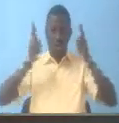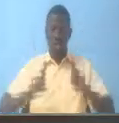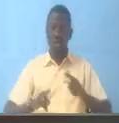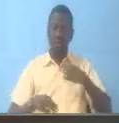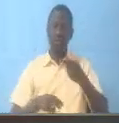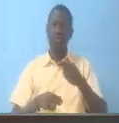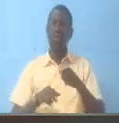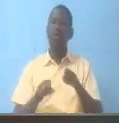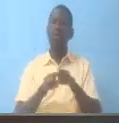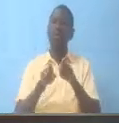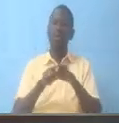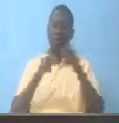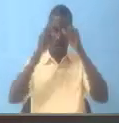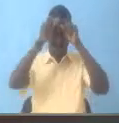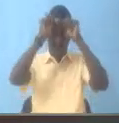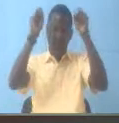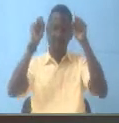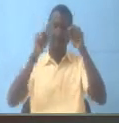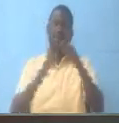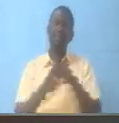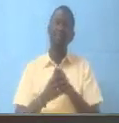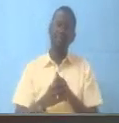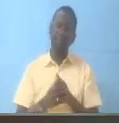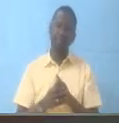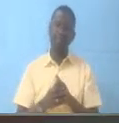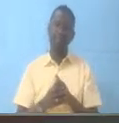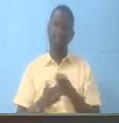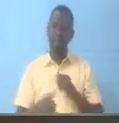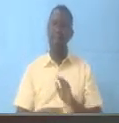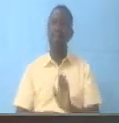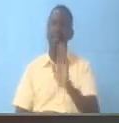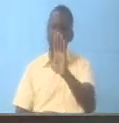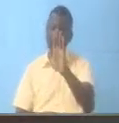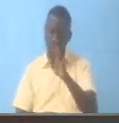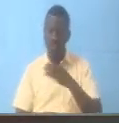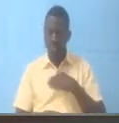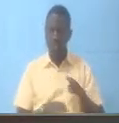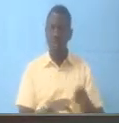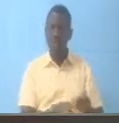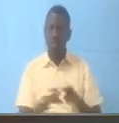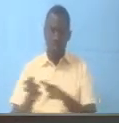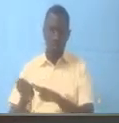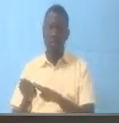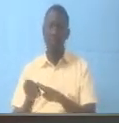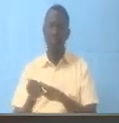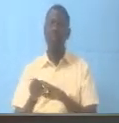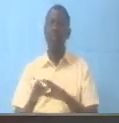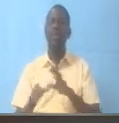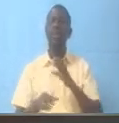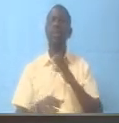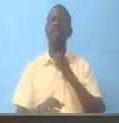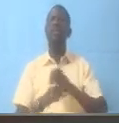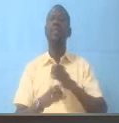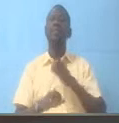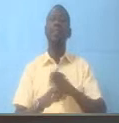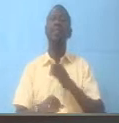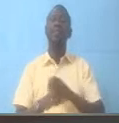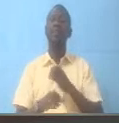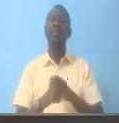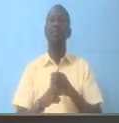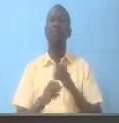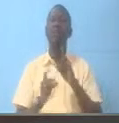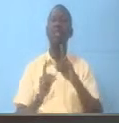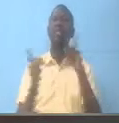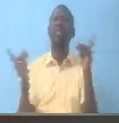mooy tafaar yi nga xam ne nii lamboo na ak nguur gi. Then later on, you would be moved to the civil division. Gannaaw loolu nag ñu toxal la